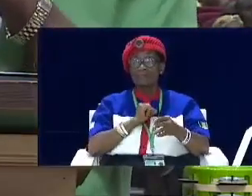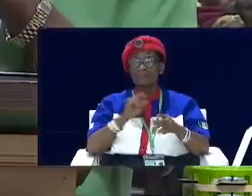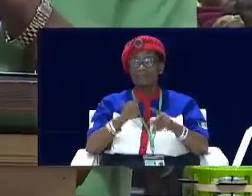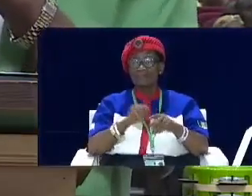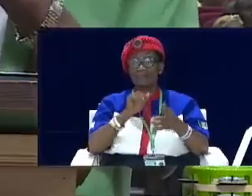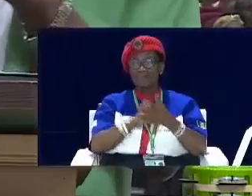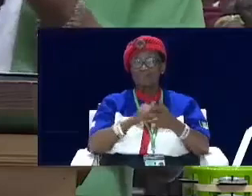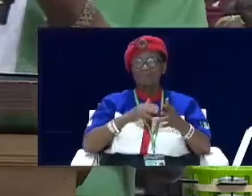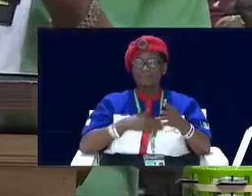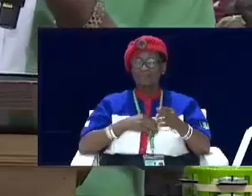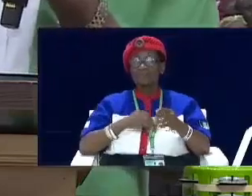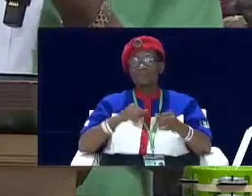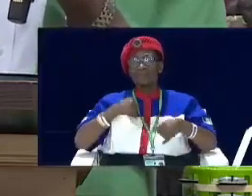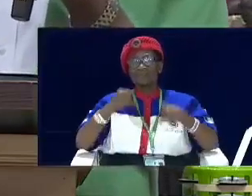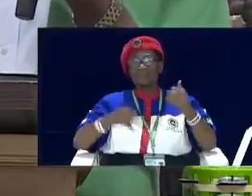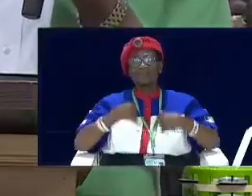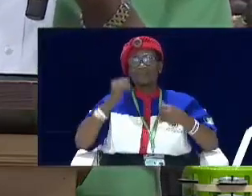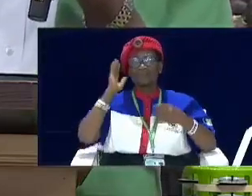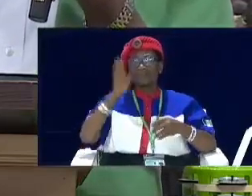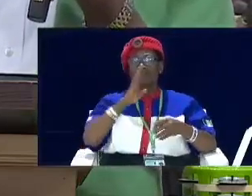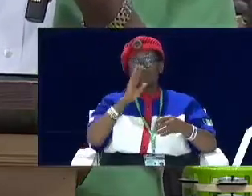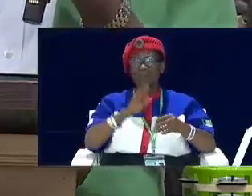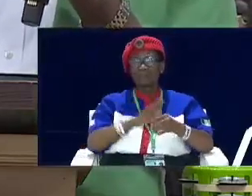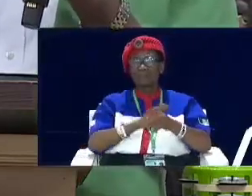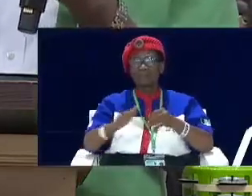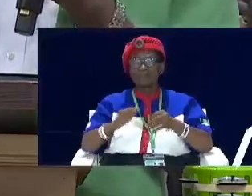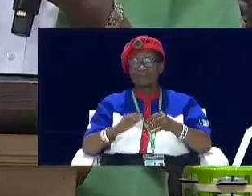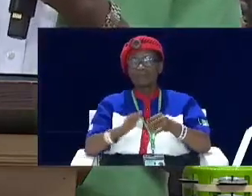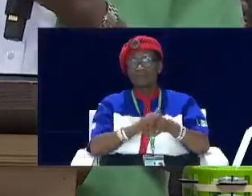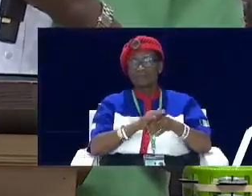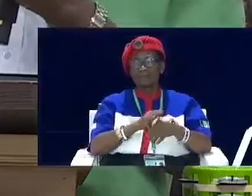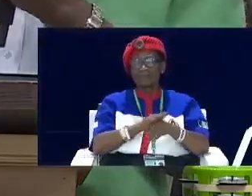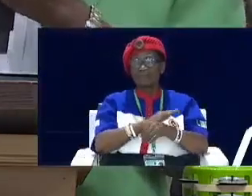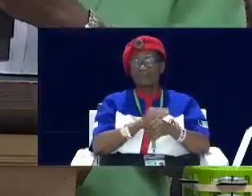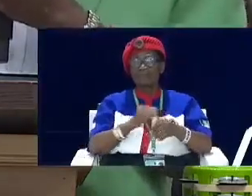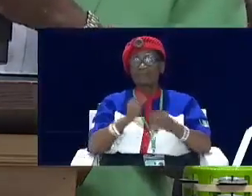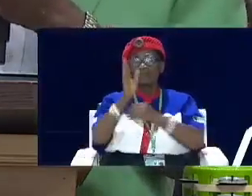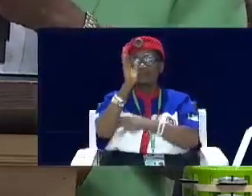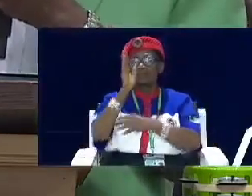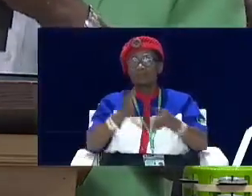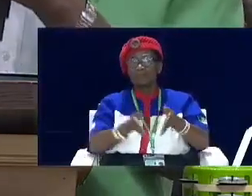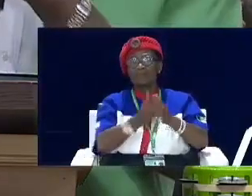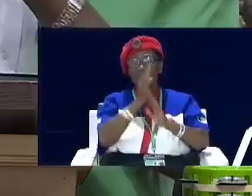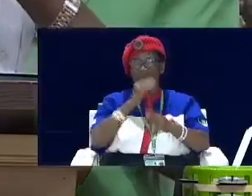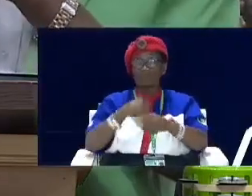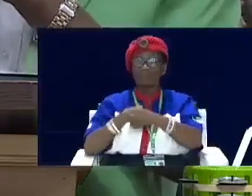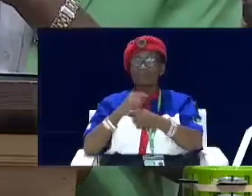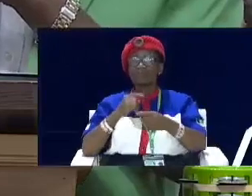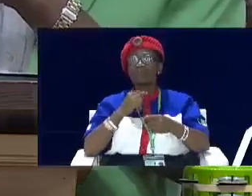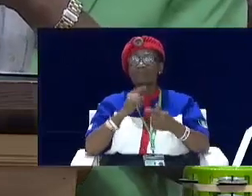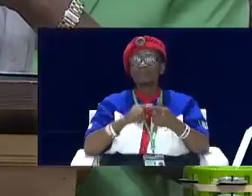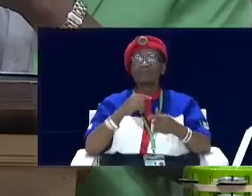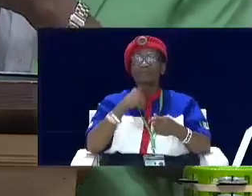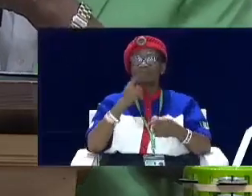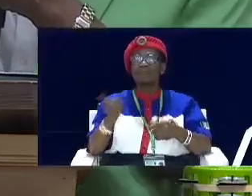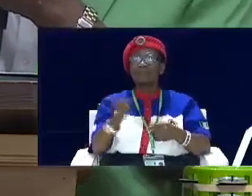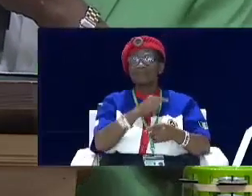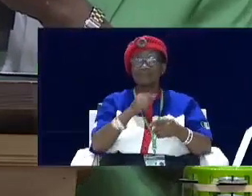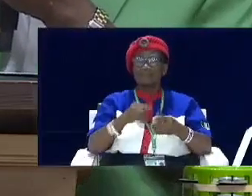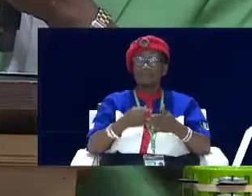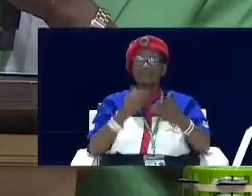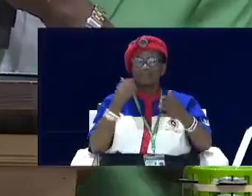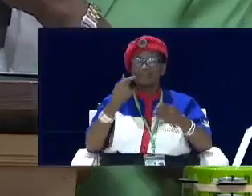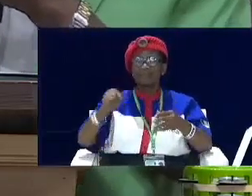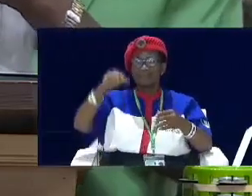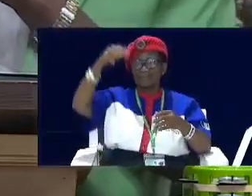le kun. God help me to tell you. Olorun ni ki so fun o. Before the sun rises. Ki orun